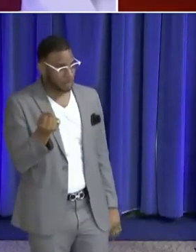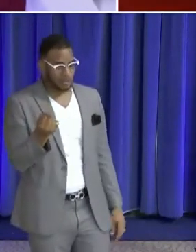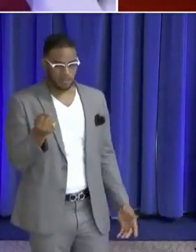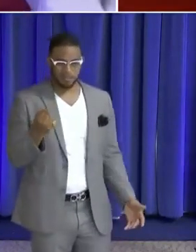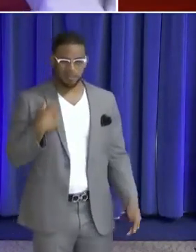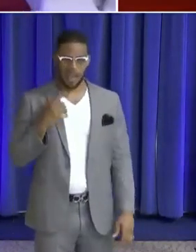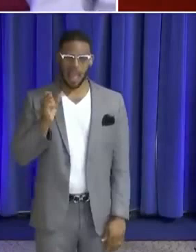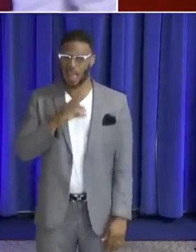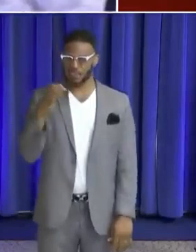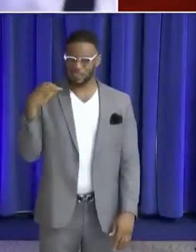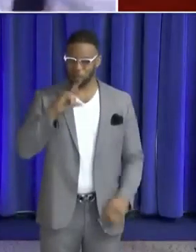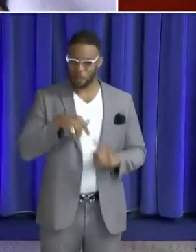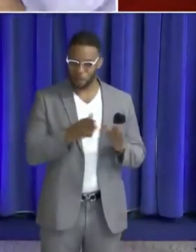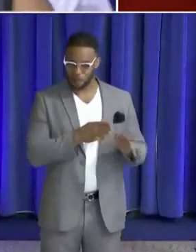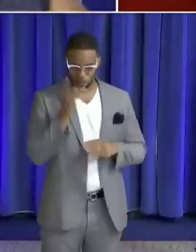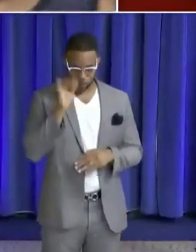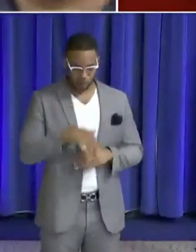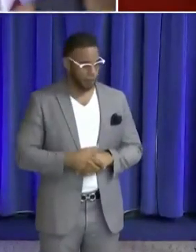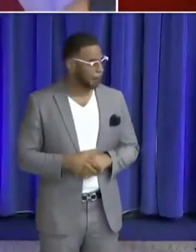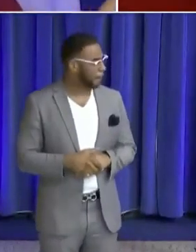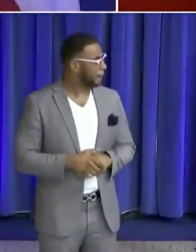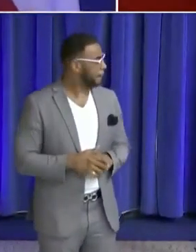the chief to talk about our plans for Saturday. Thank